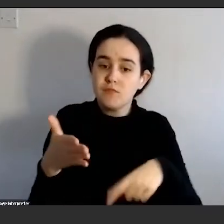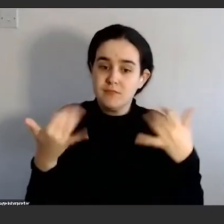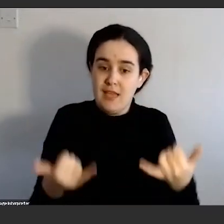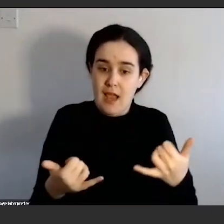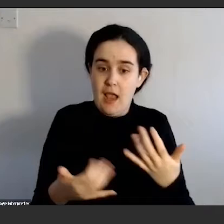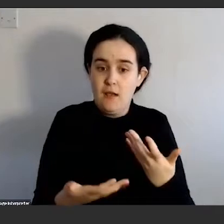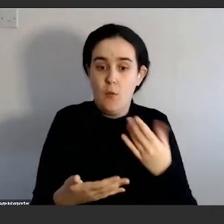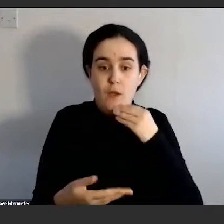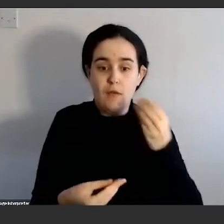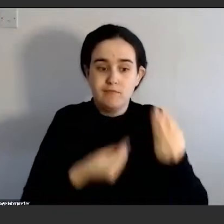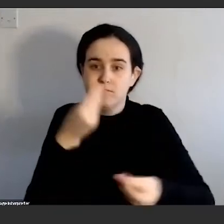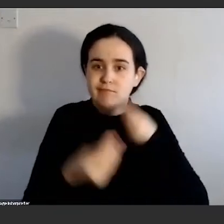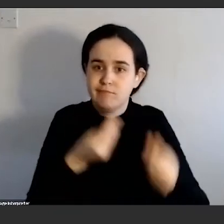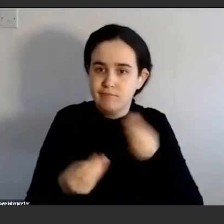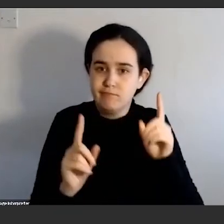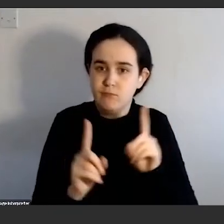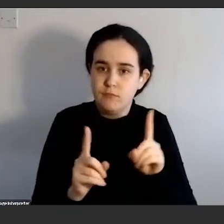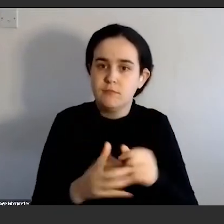Jonas Gahr Støre.